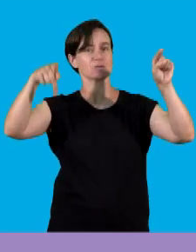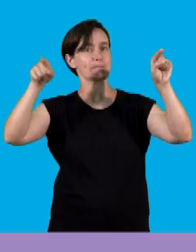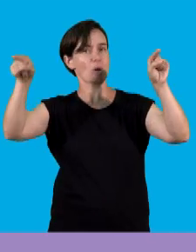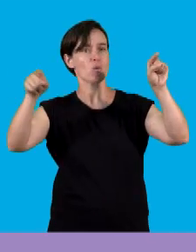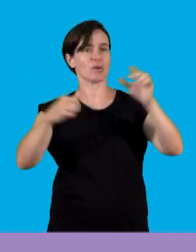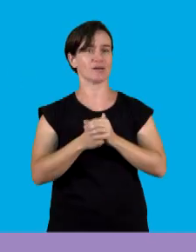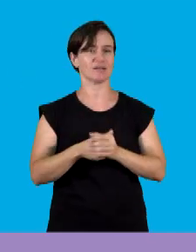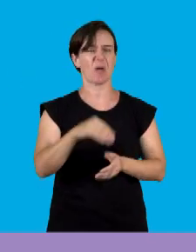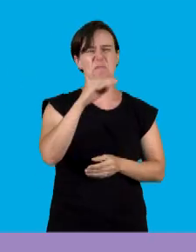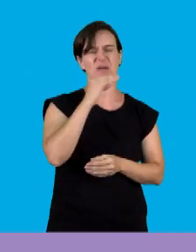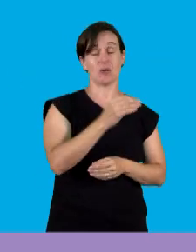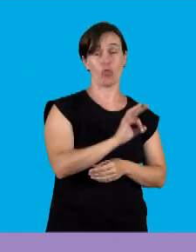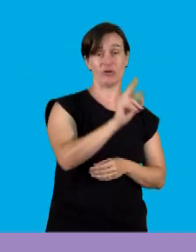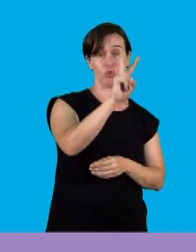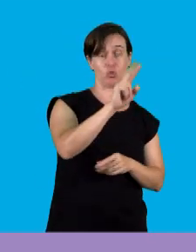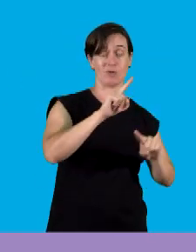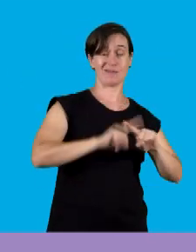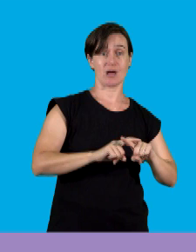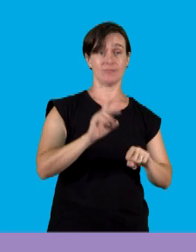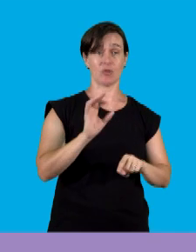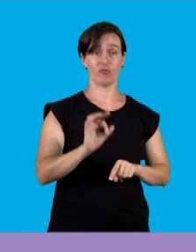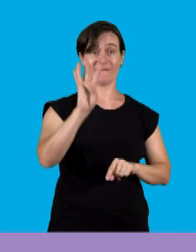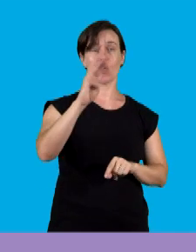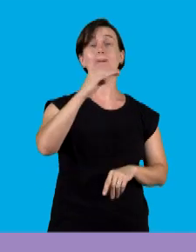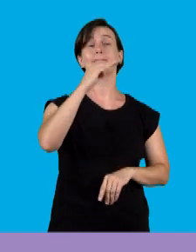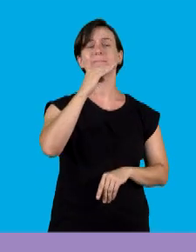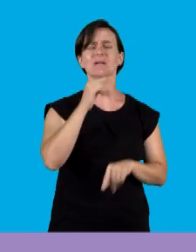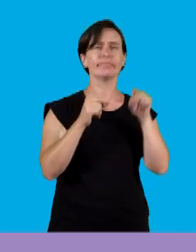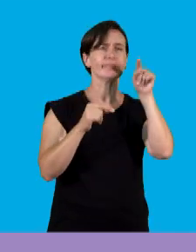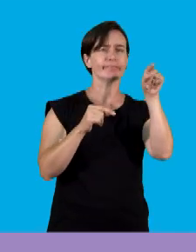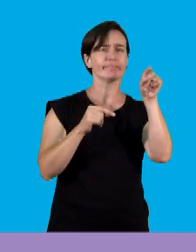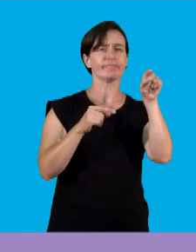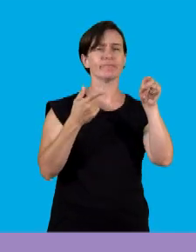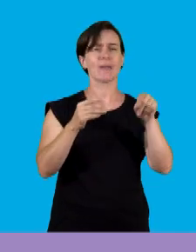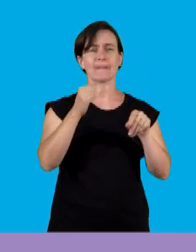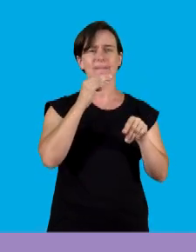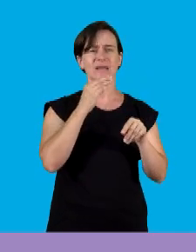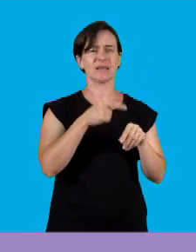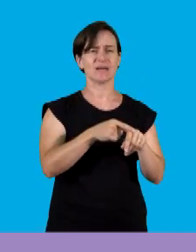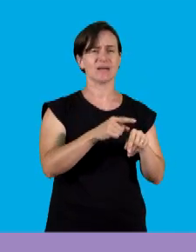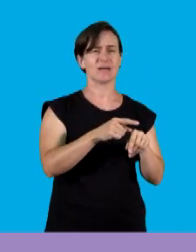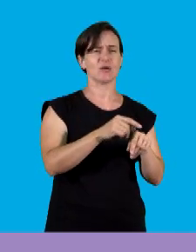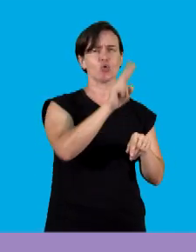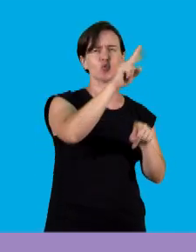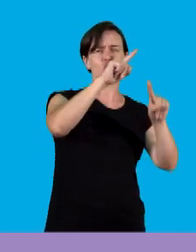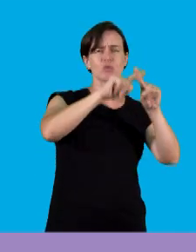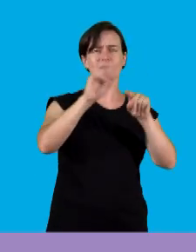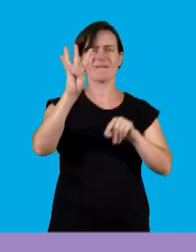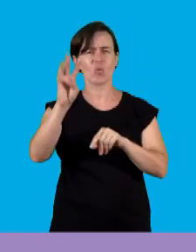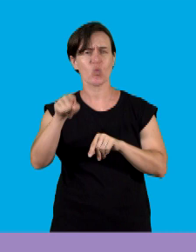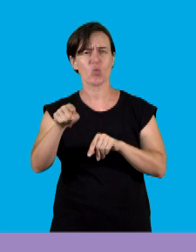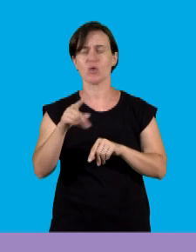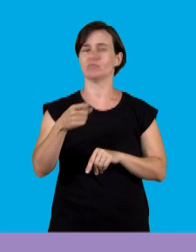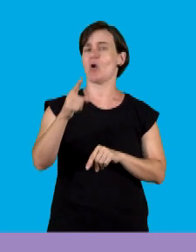4, then we say 3 as the base, and we multiply the exponents, which is 2 multiplied by 4. This